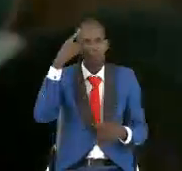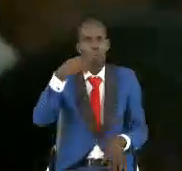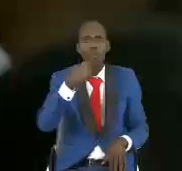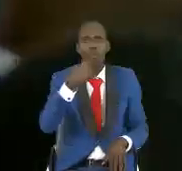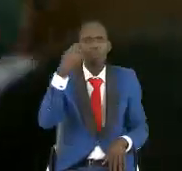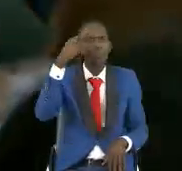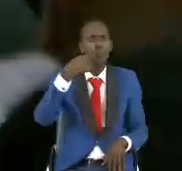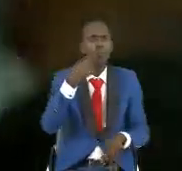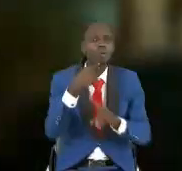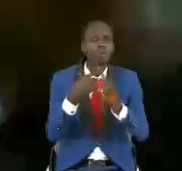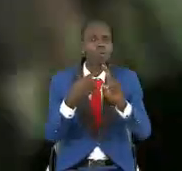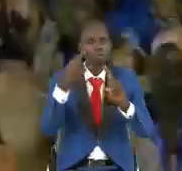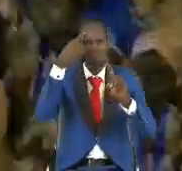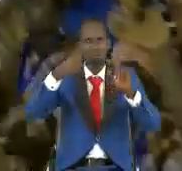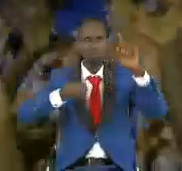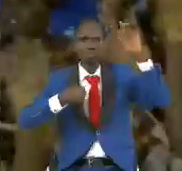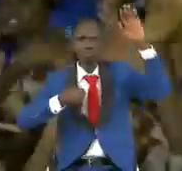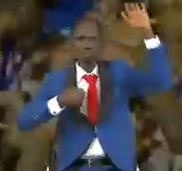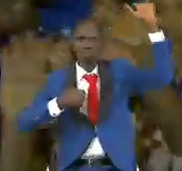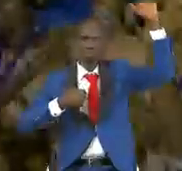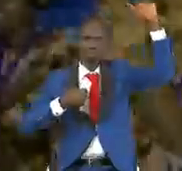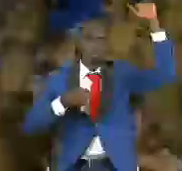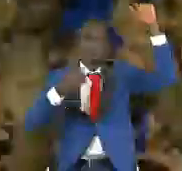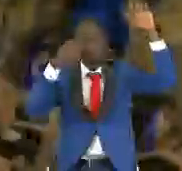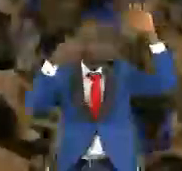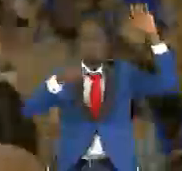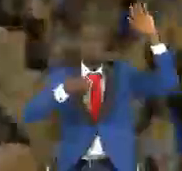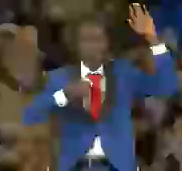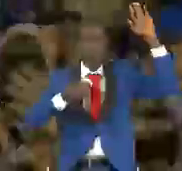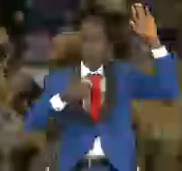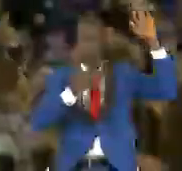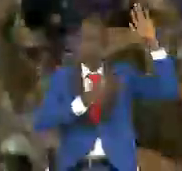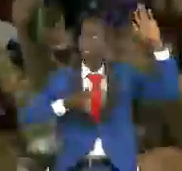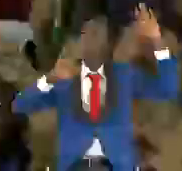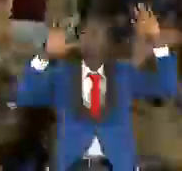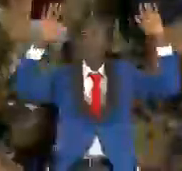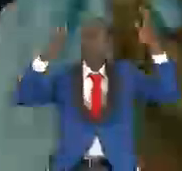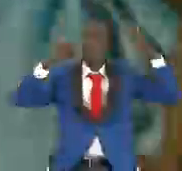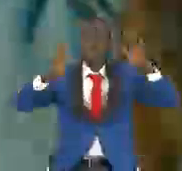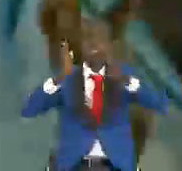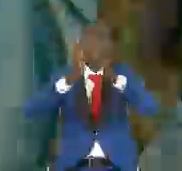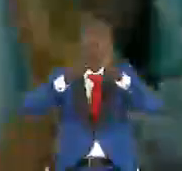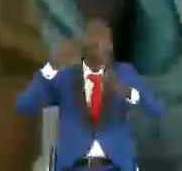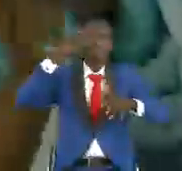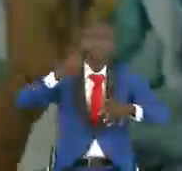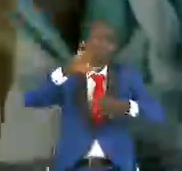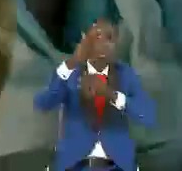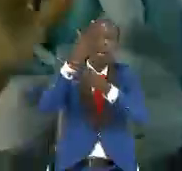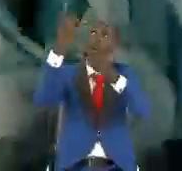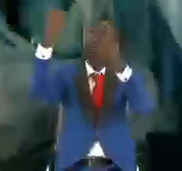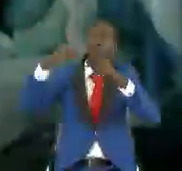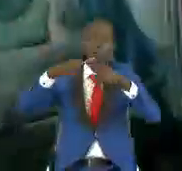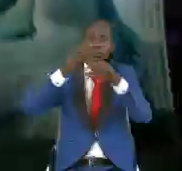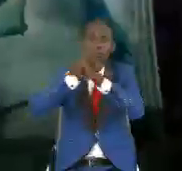you? Let heaven see your hand. Where are you? Let Jesus himself, who comes in now to save you, to redeem you,